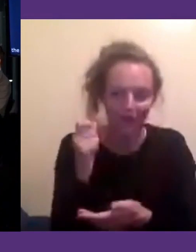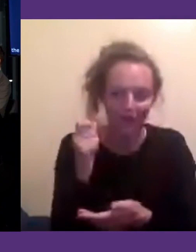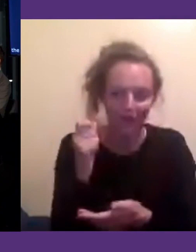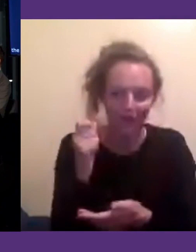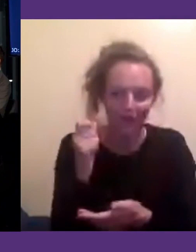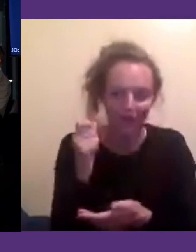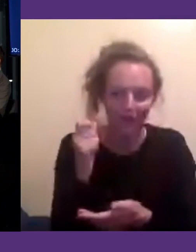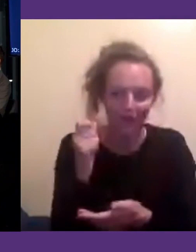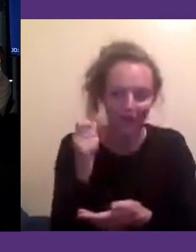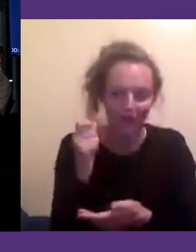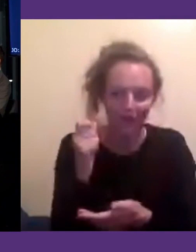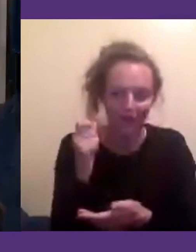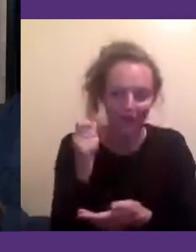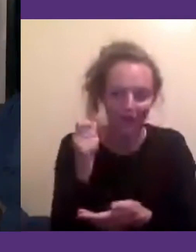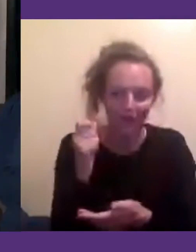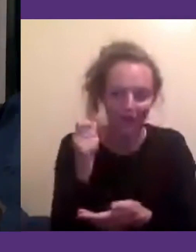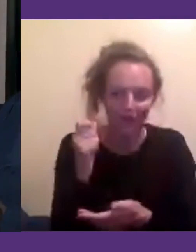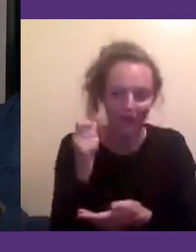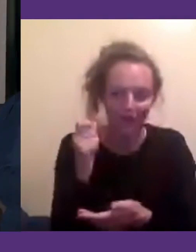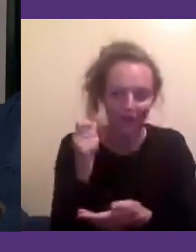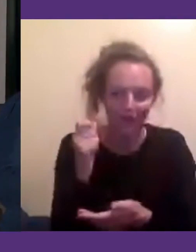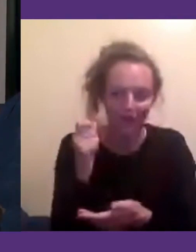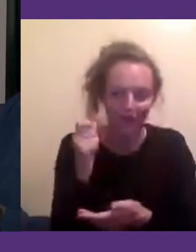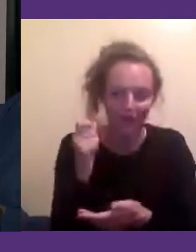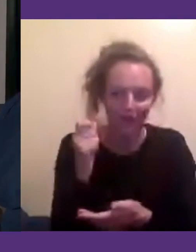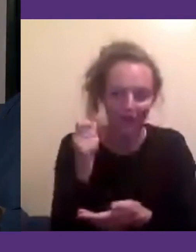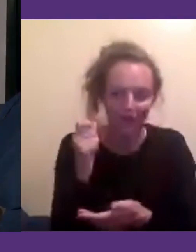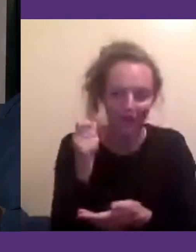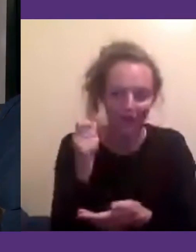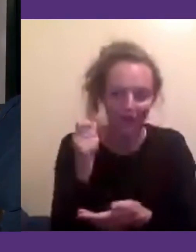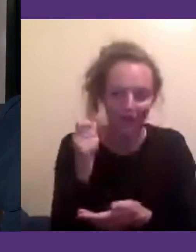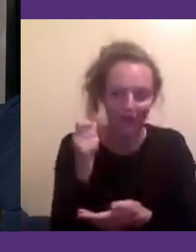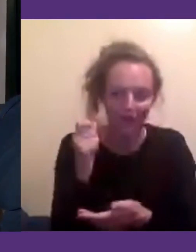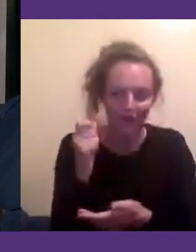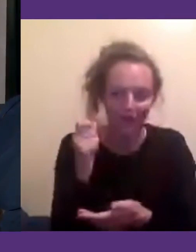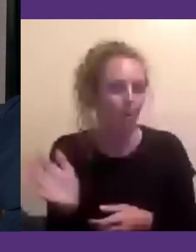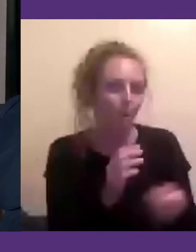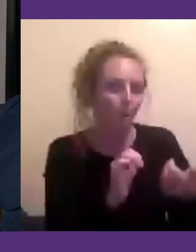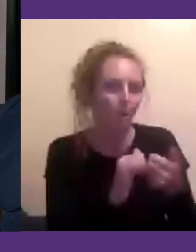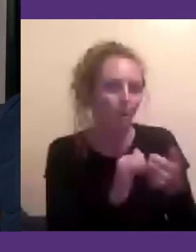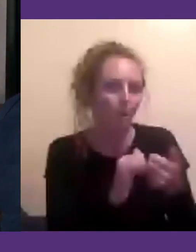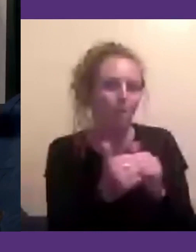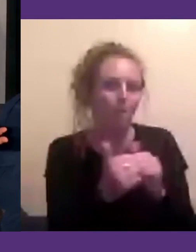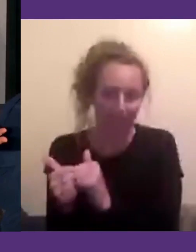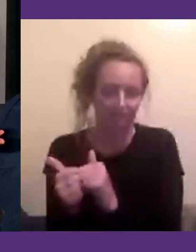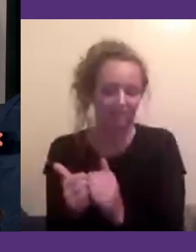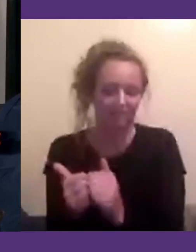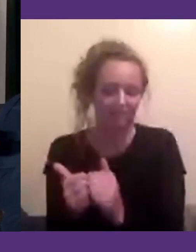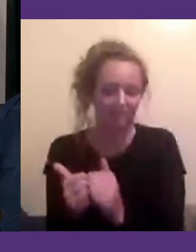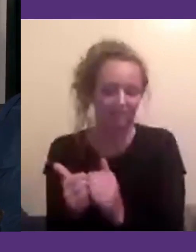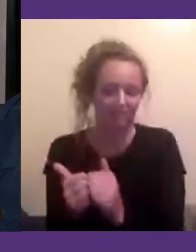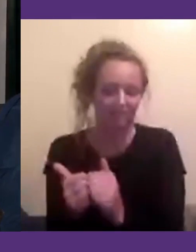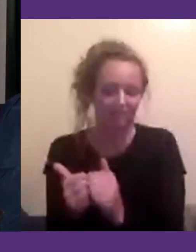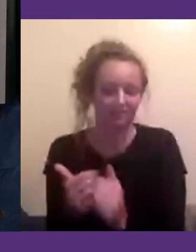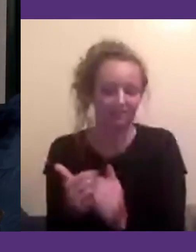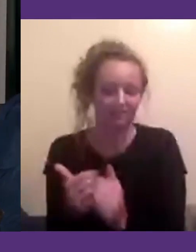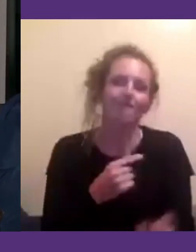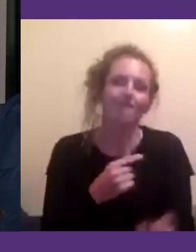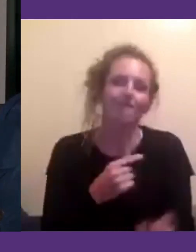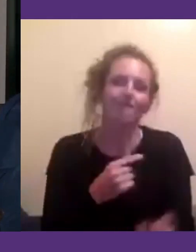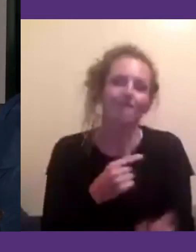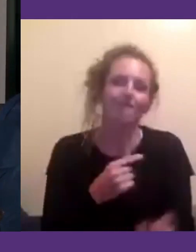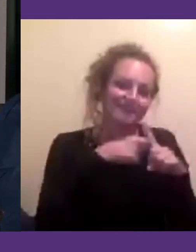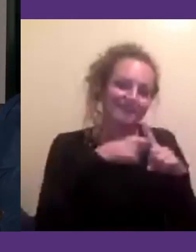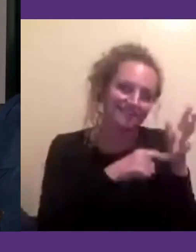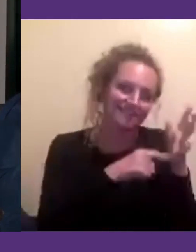at. Like, all my friends, you know, they're on TikTok or they're on Instagram, you know, that's where they're hearing about these things. So why not